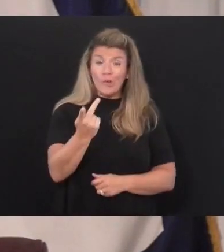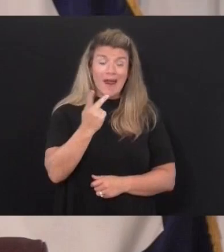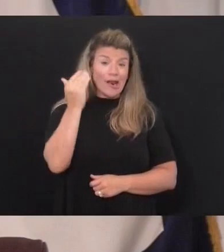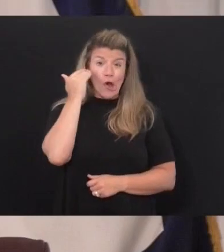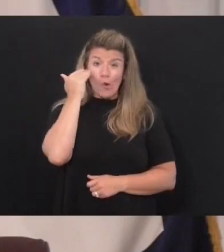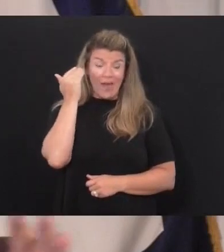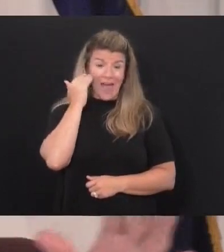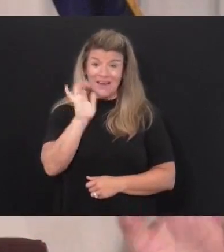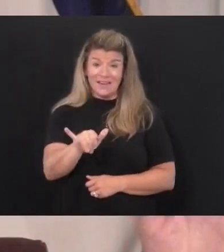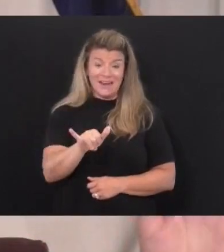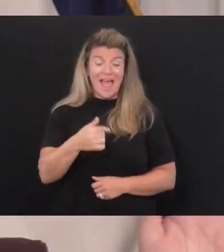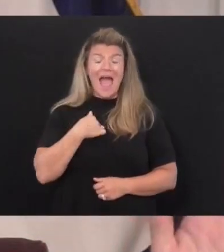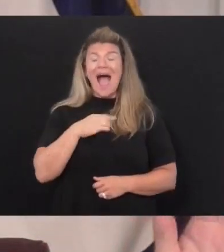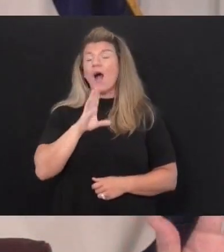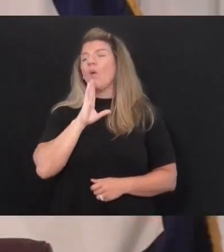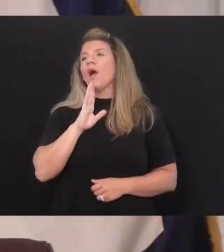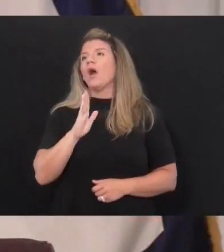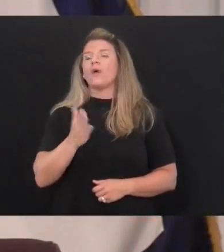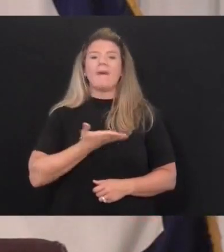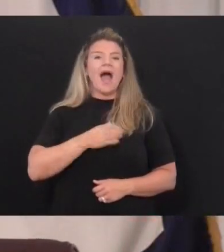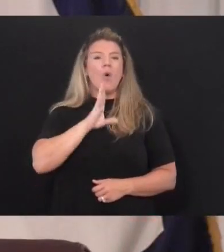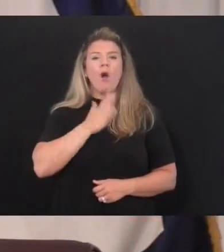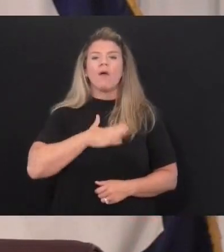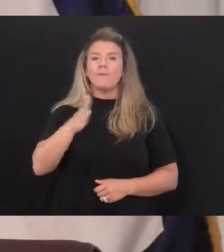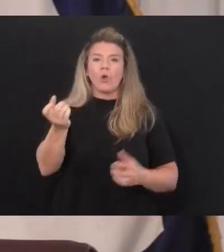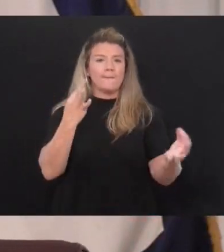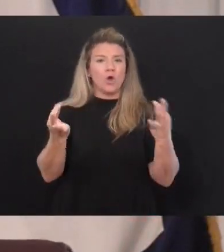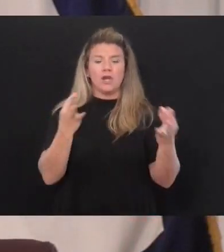identified positive cases. The service members